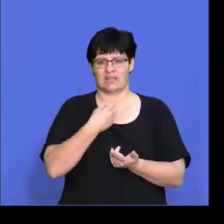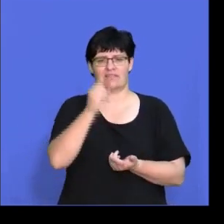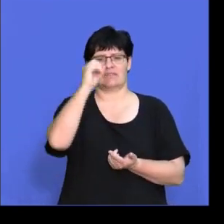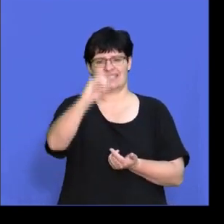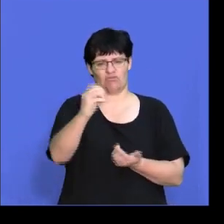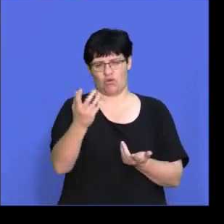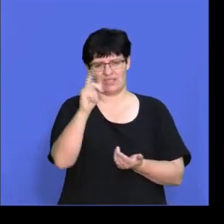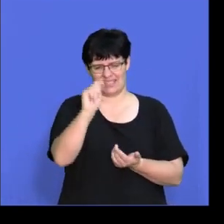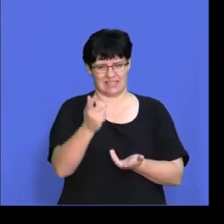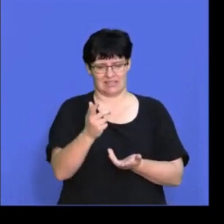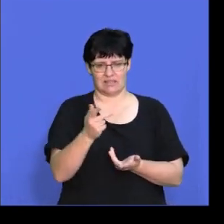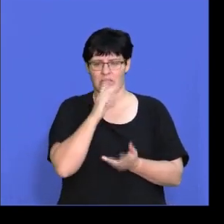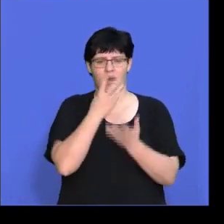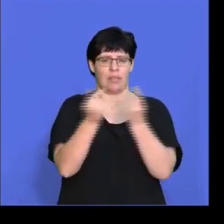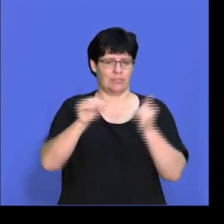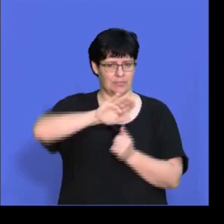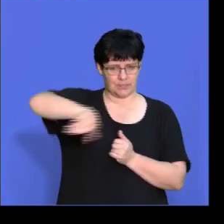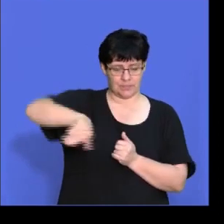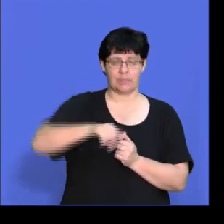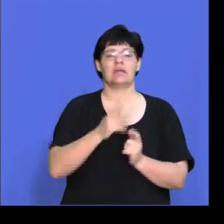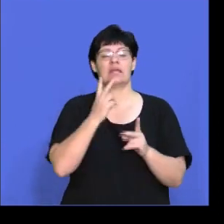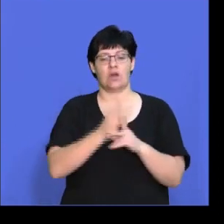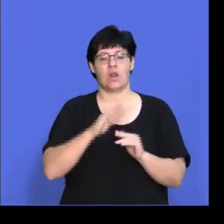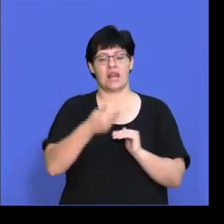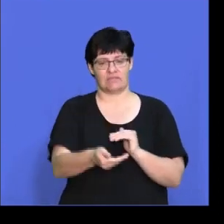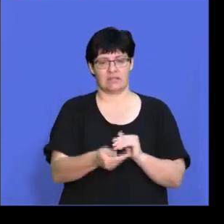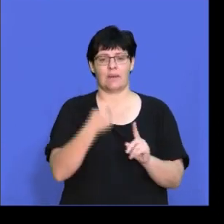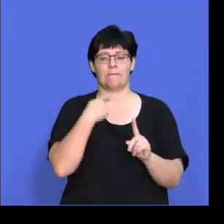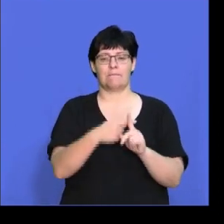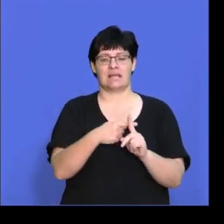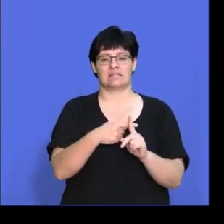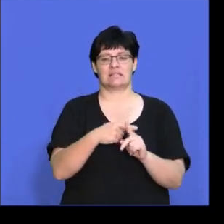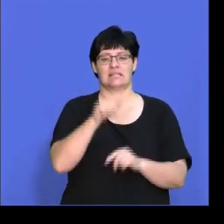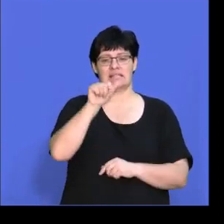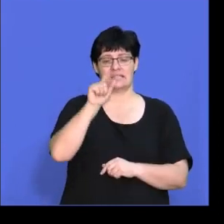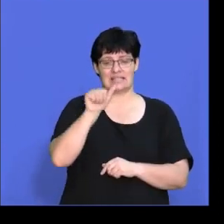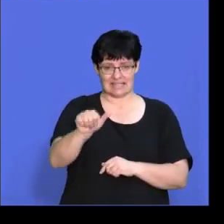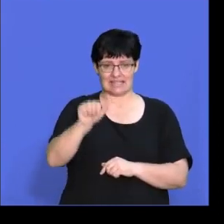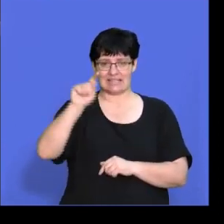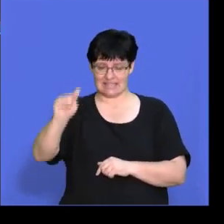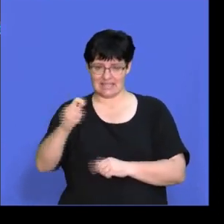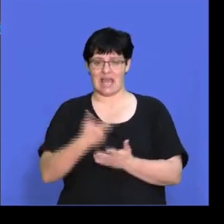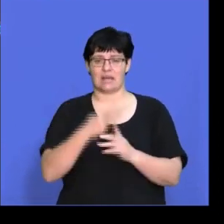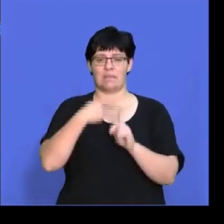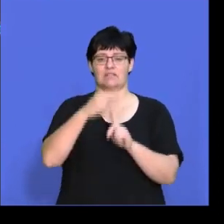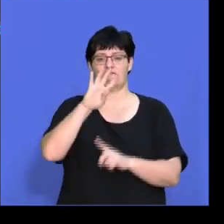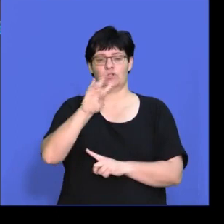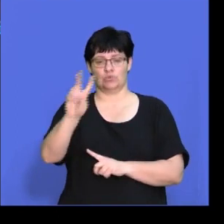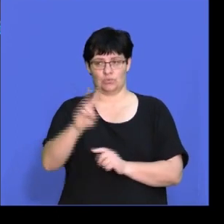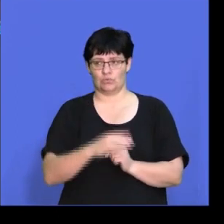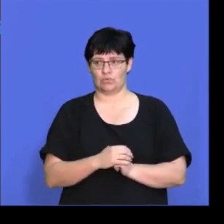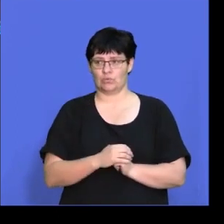2t's. Obviously gives me 0t, so those disappear. And I'm left with my plus 6t and my plus